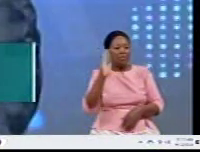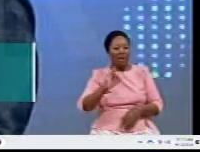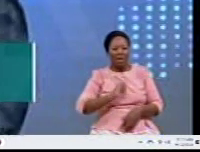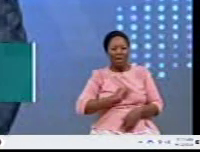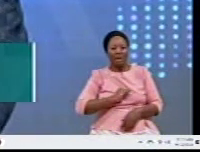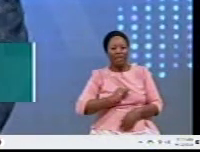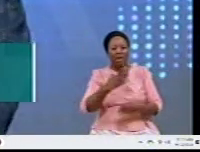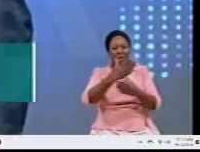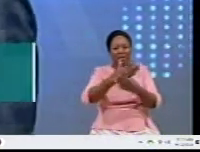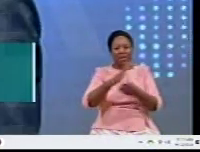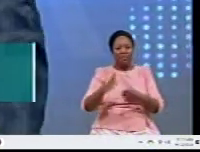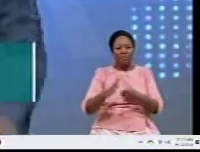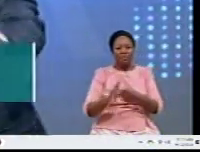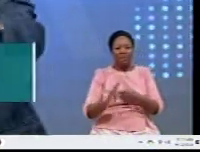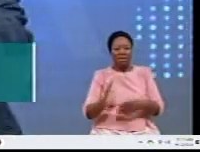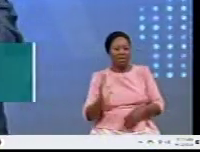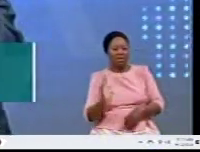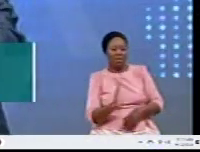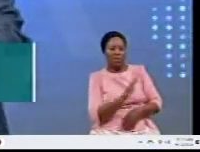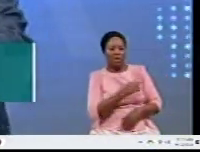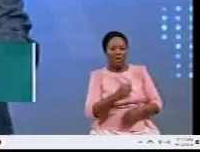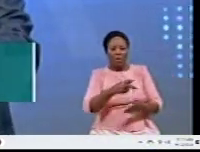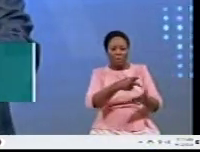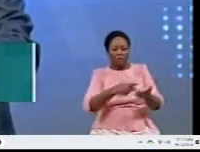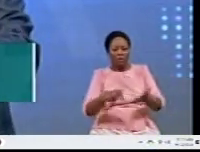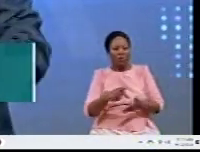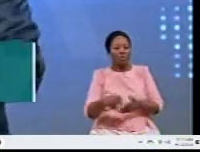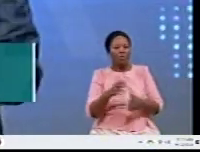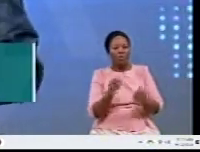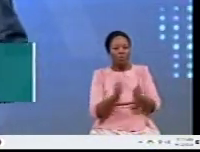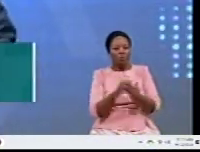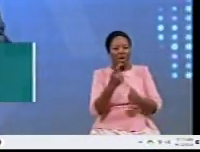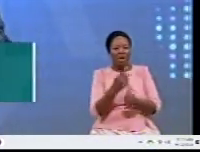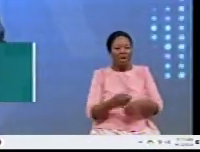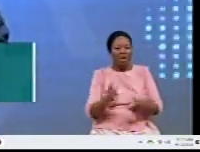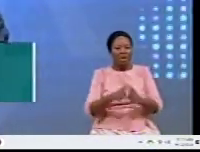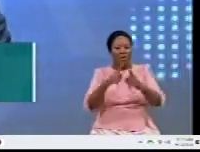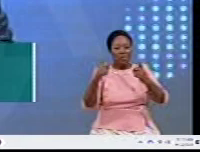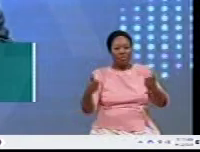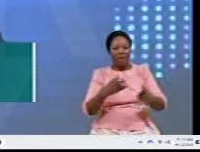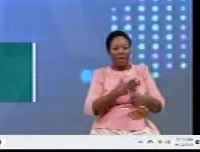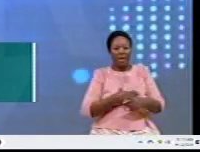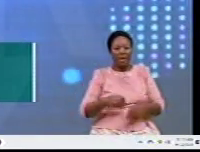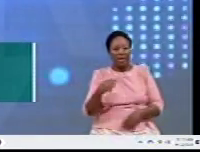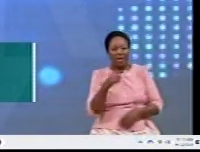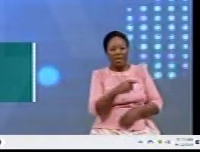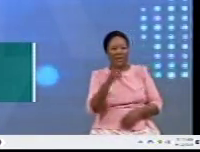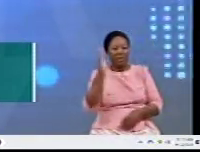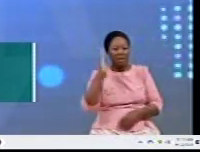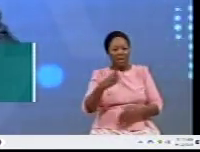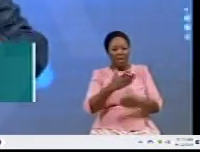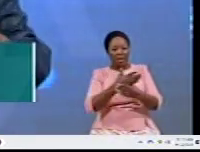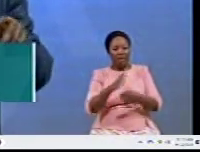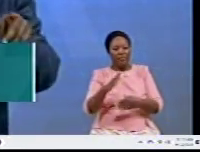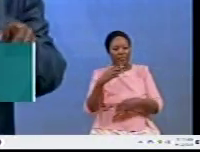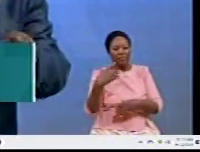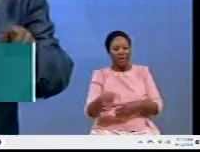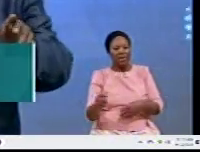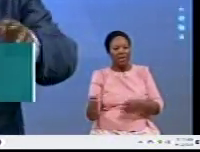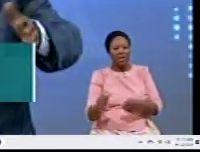divide him a portion with the great, and he shall divide the